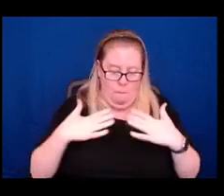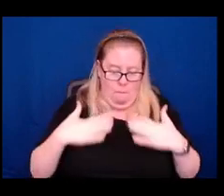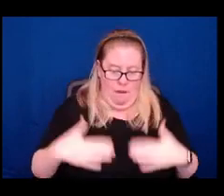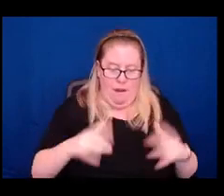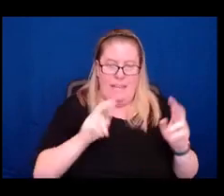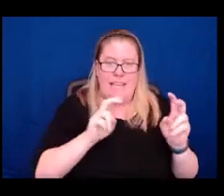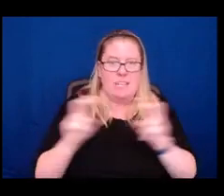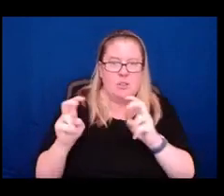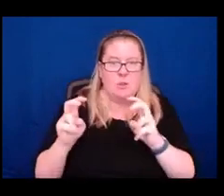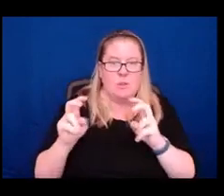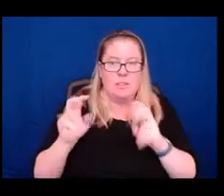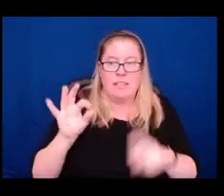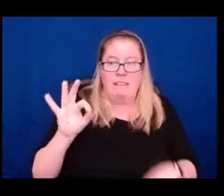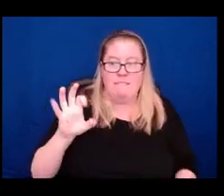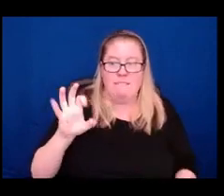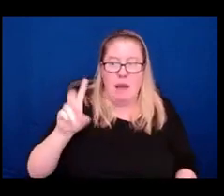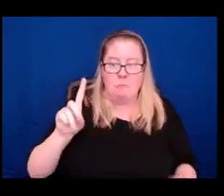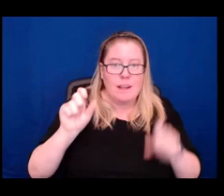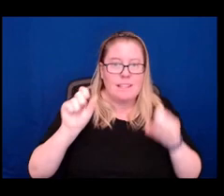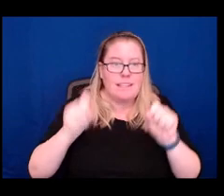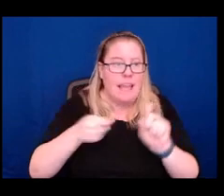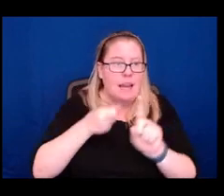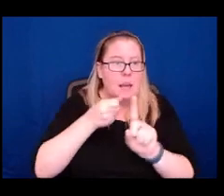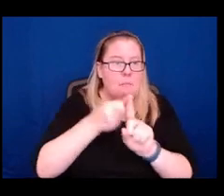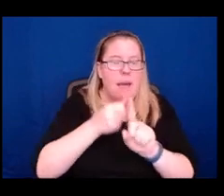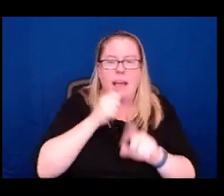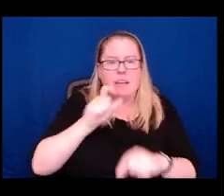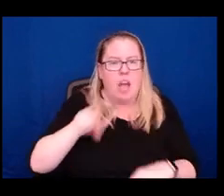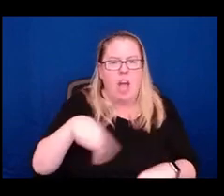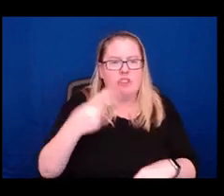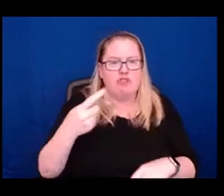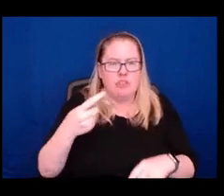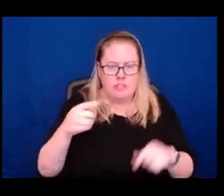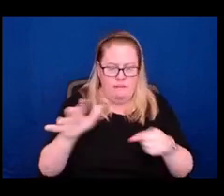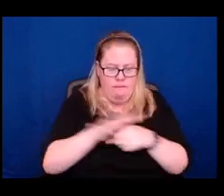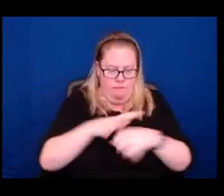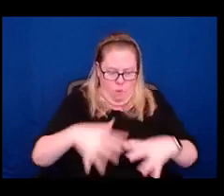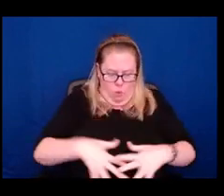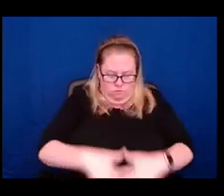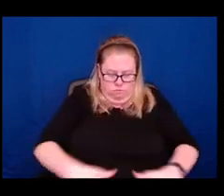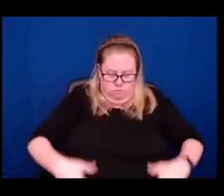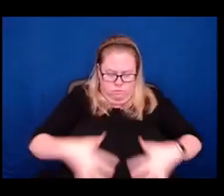issues that fibroids can affect. It's not just the reproductive